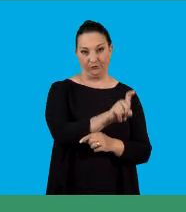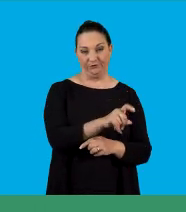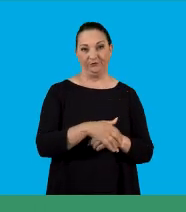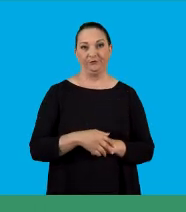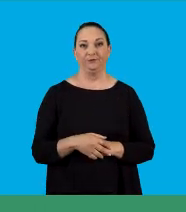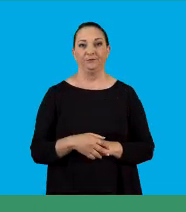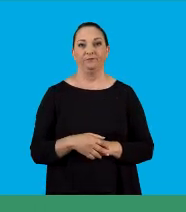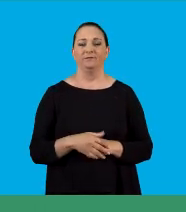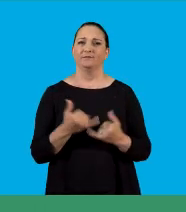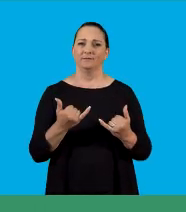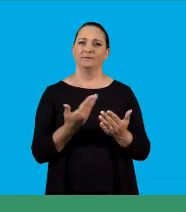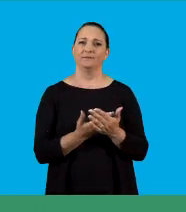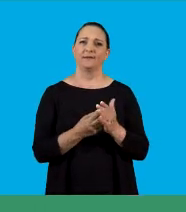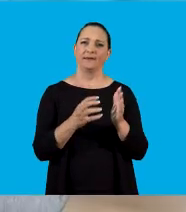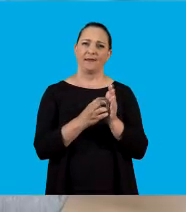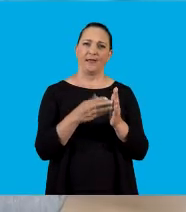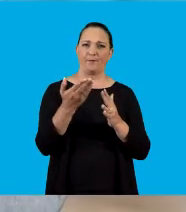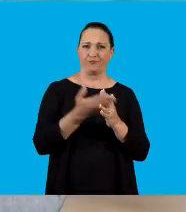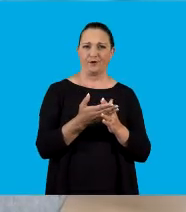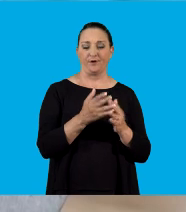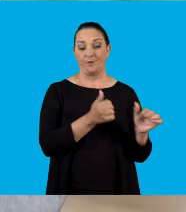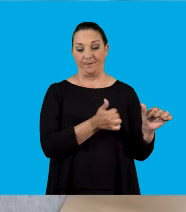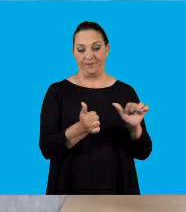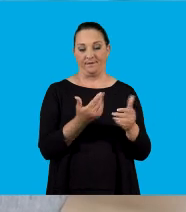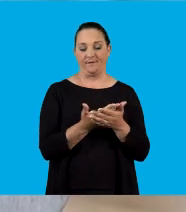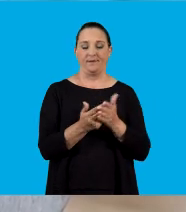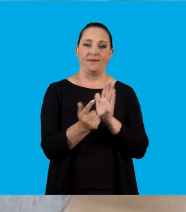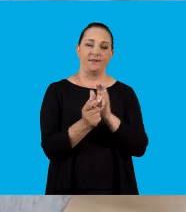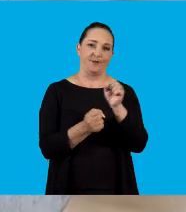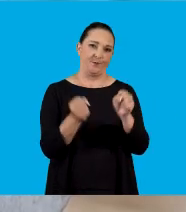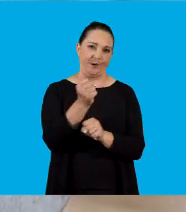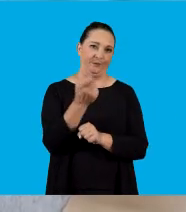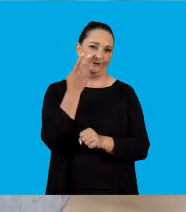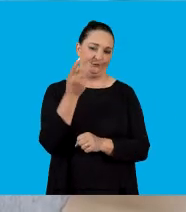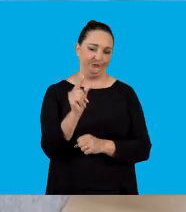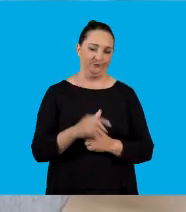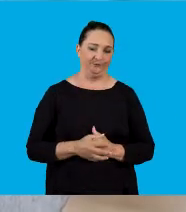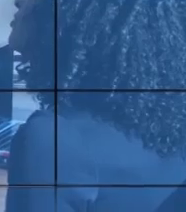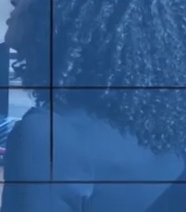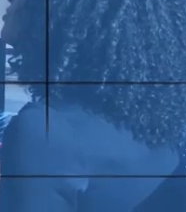to our quick break, and then when we come back, we wrap up everything. I'll see you just now.